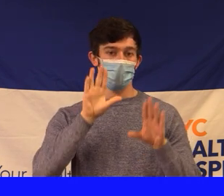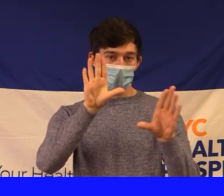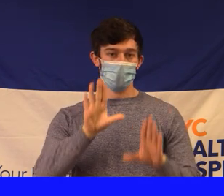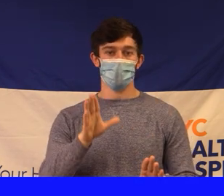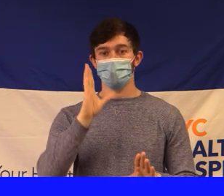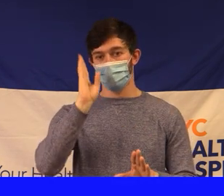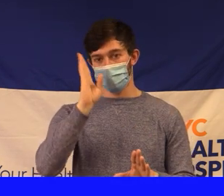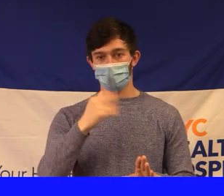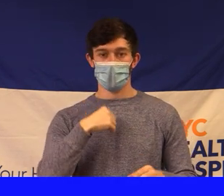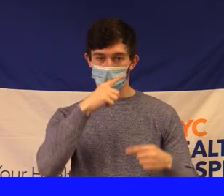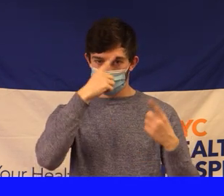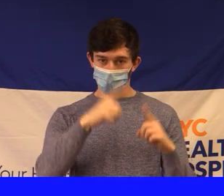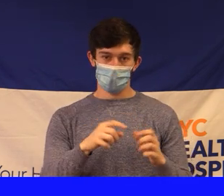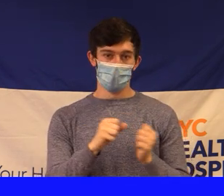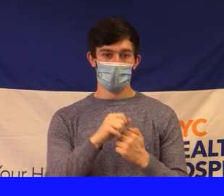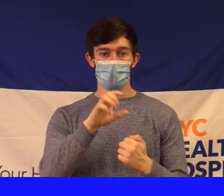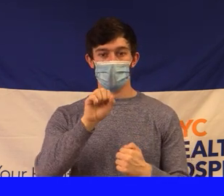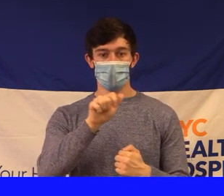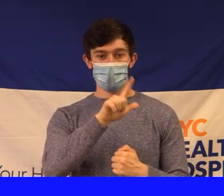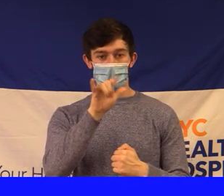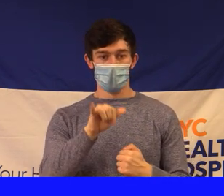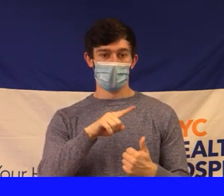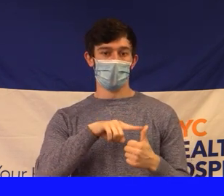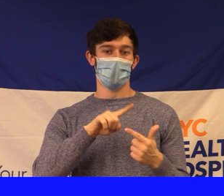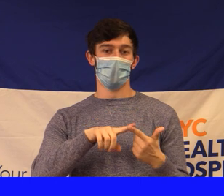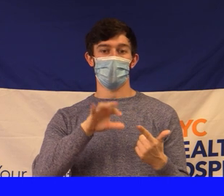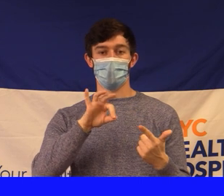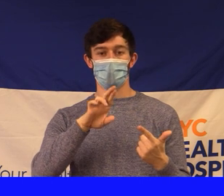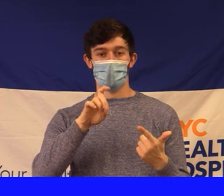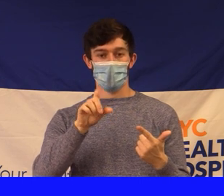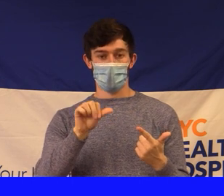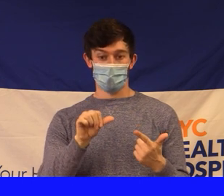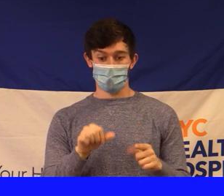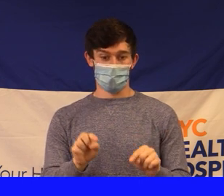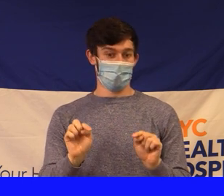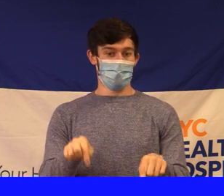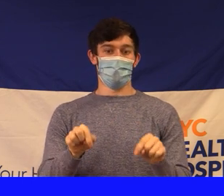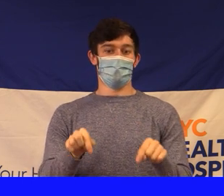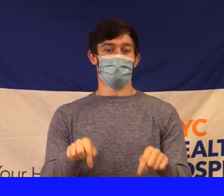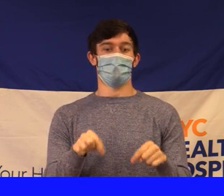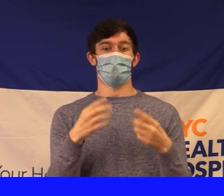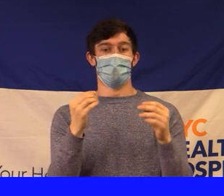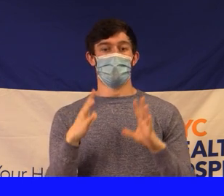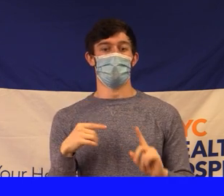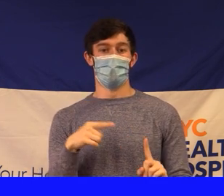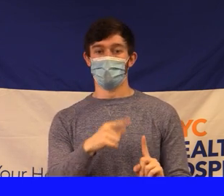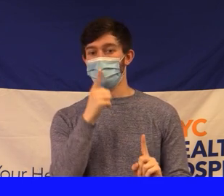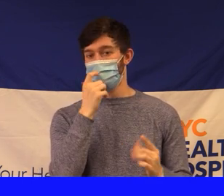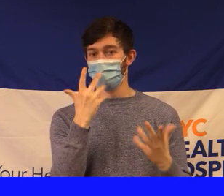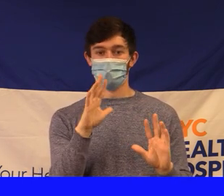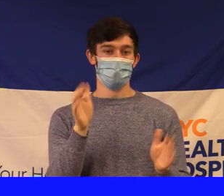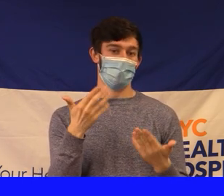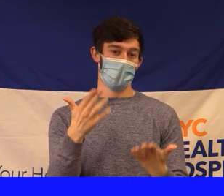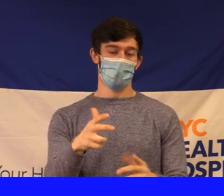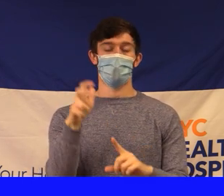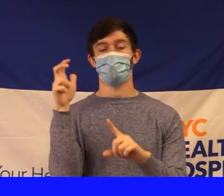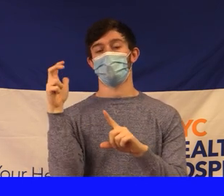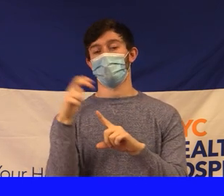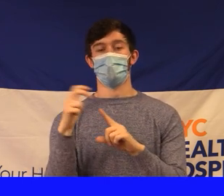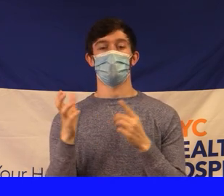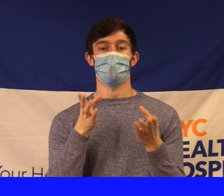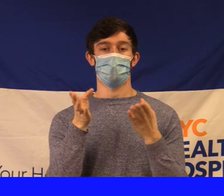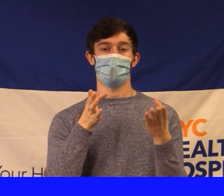with Sally and Frida that this is a vendor that has provided incredible service,